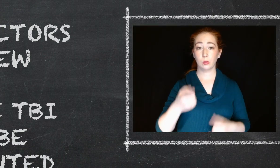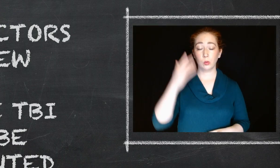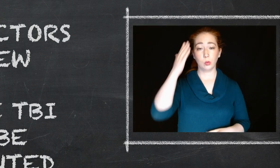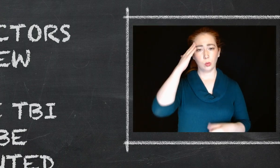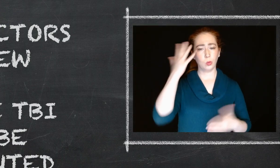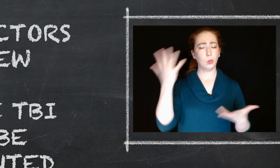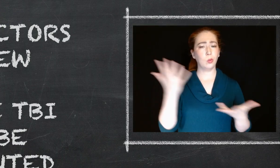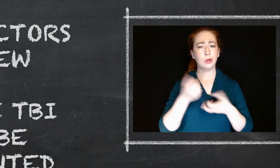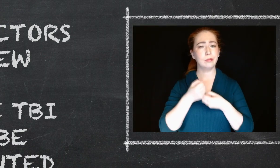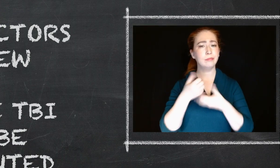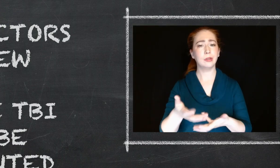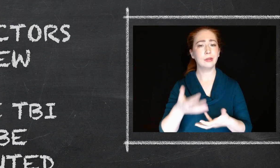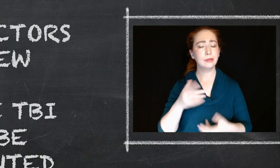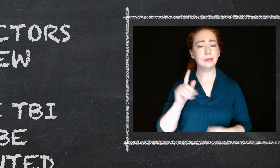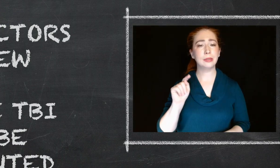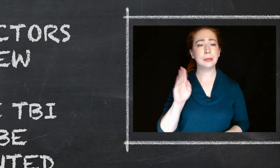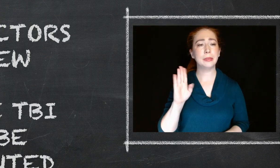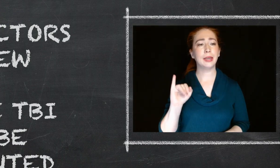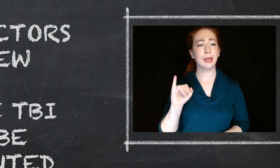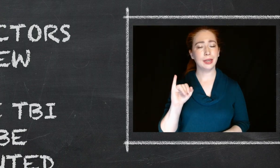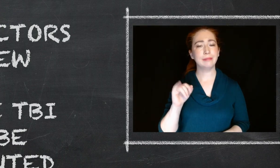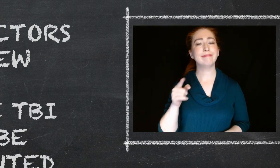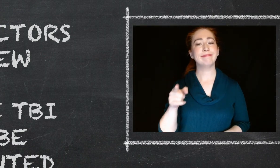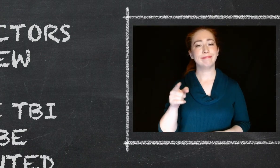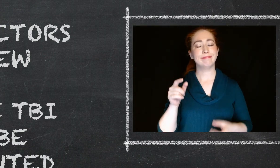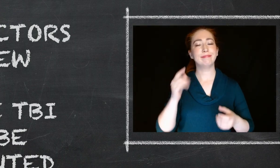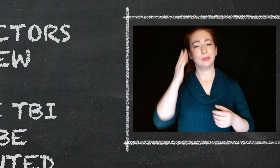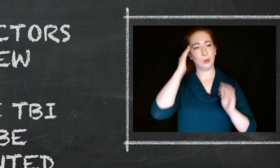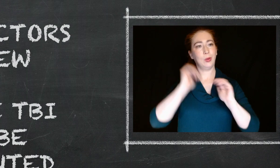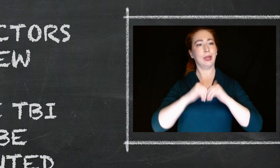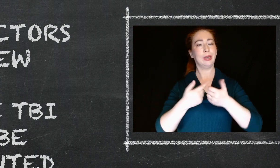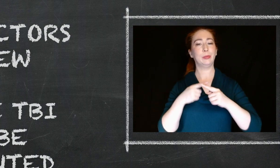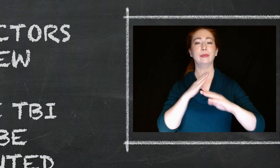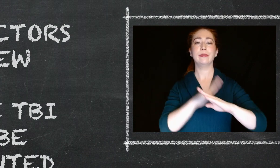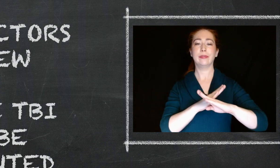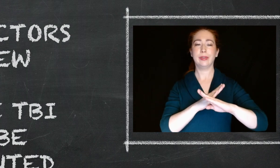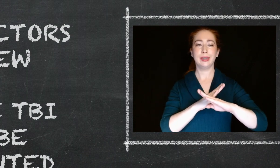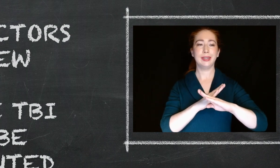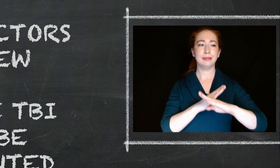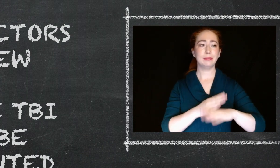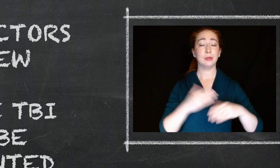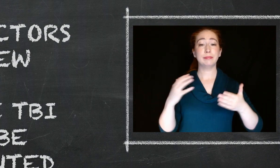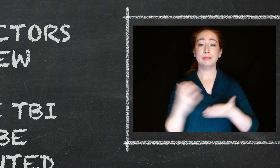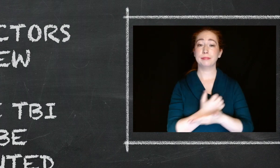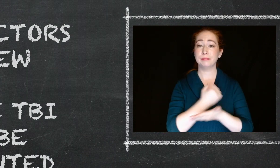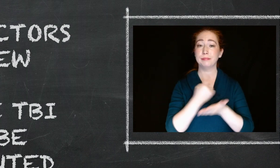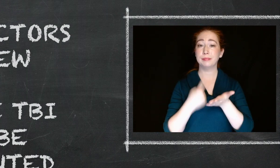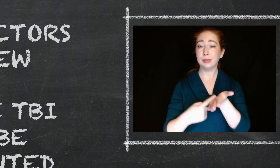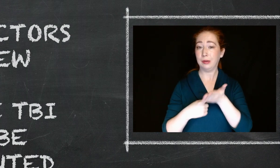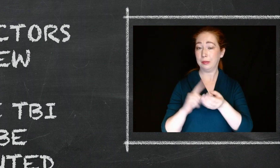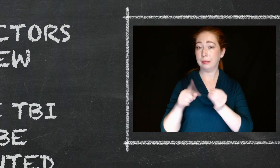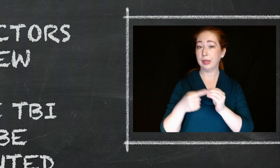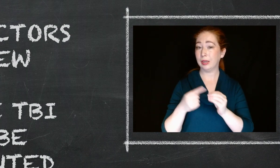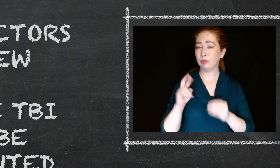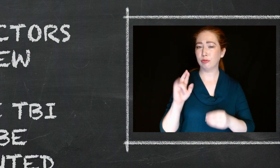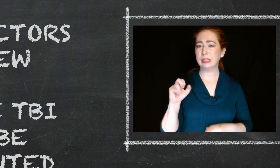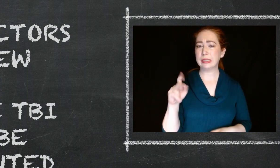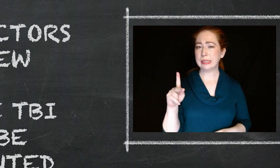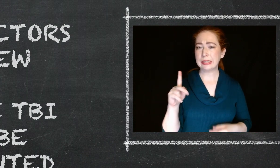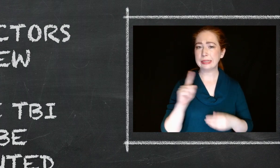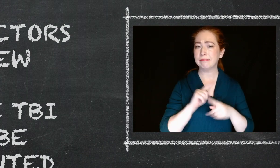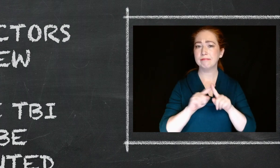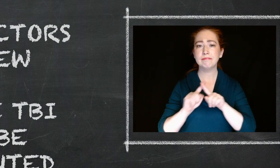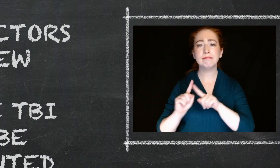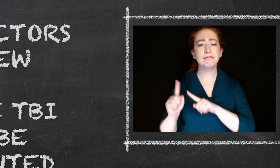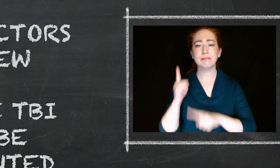Now that you know the causes, you probably realize that TBIs can be prevented. So let's talk about risk